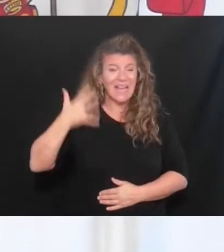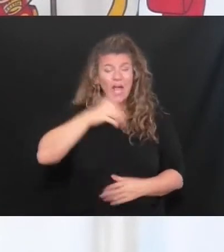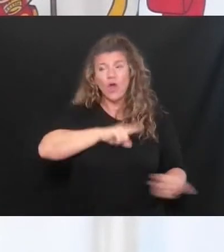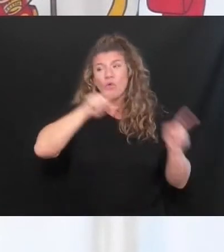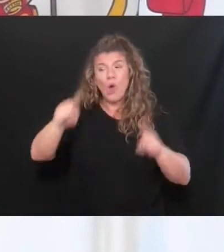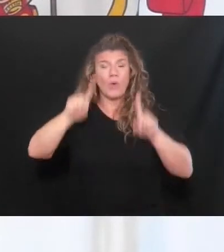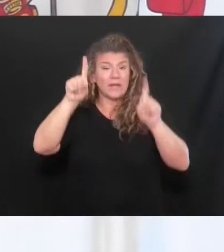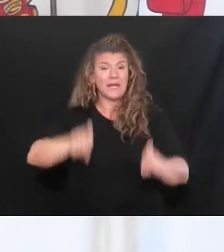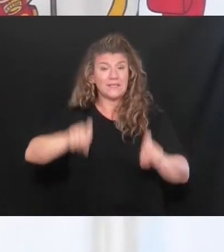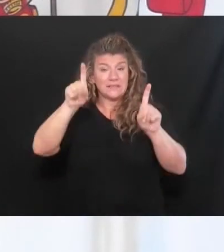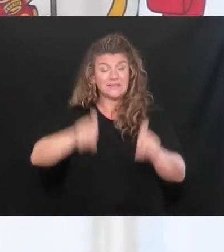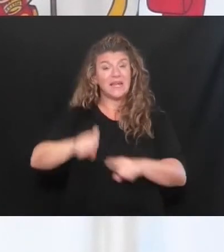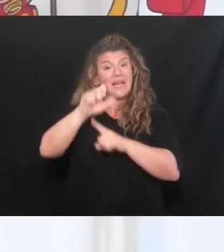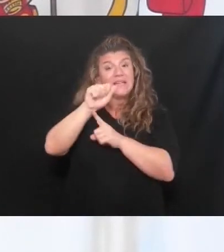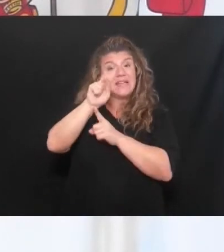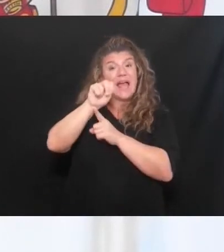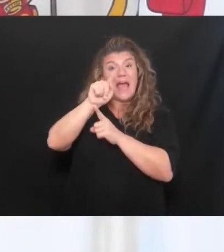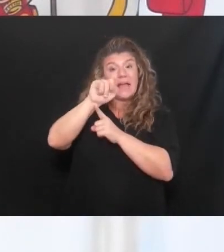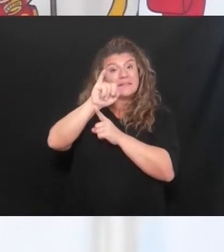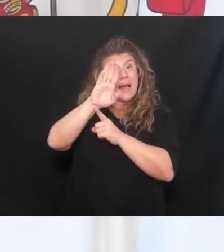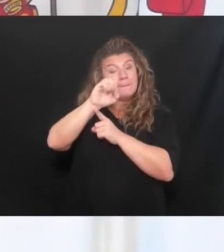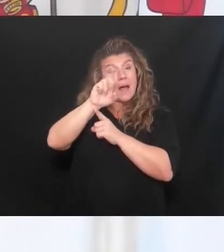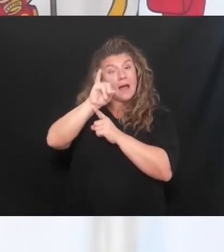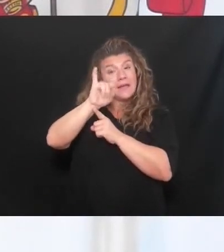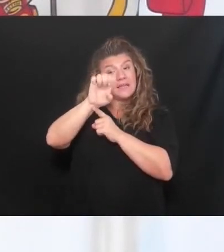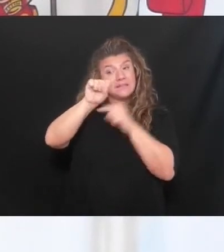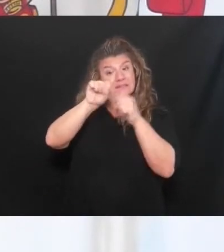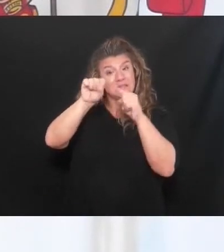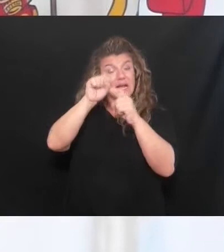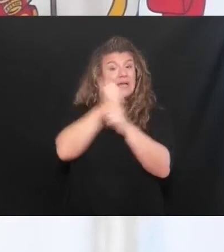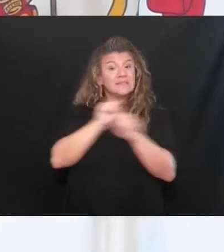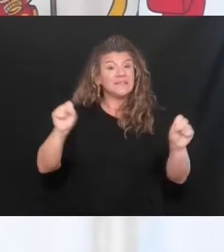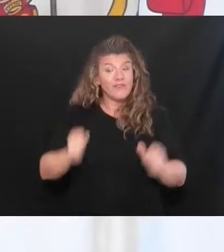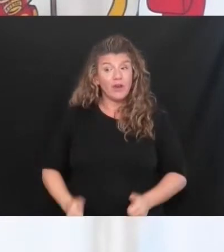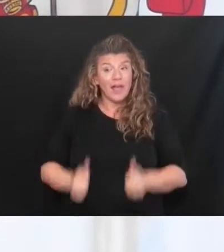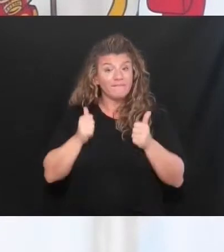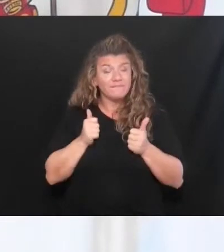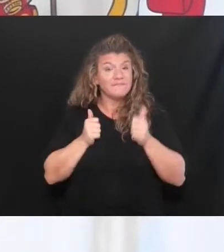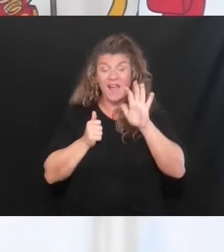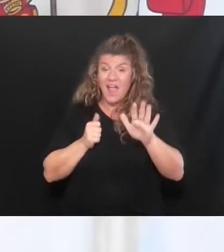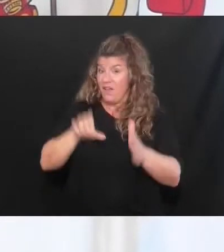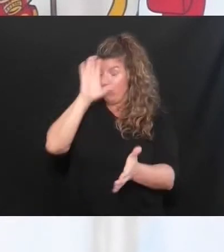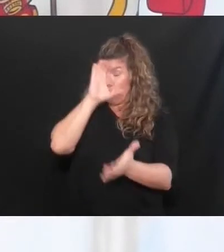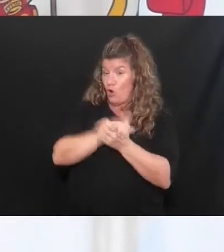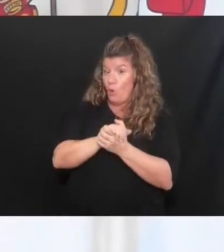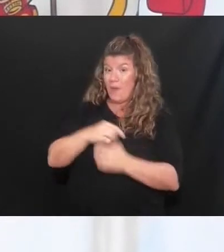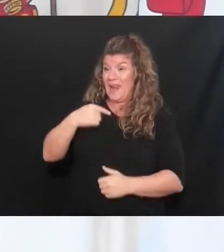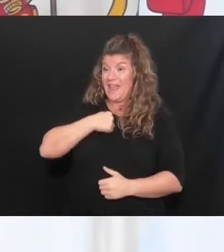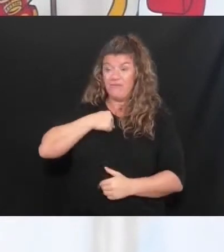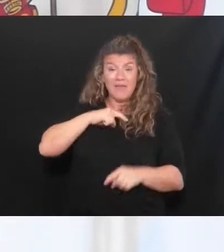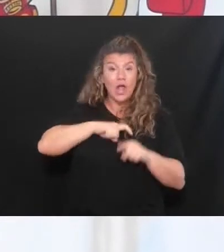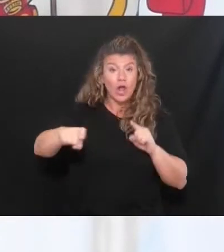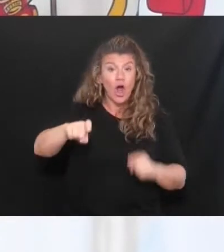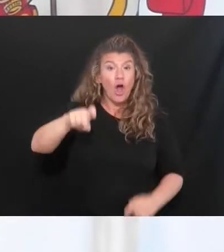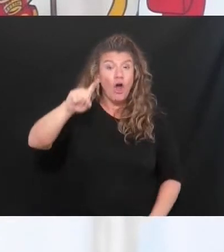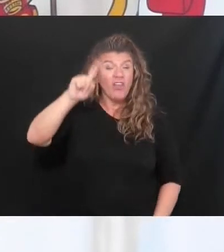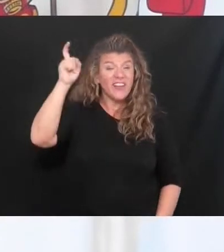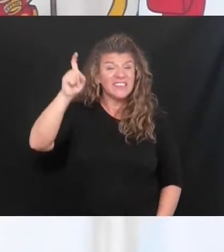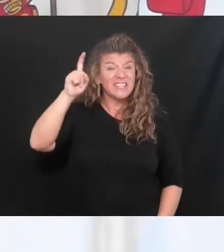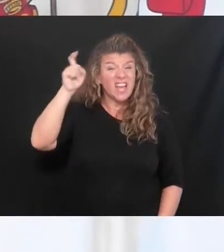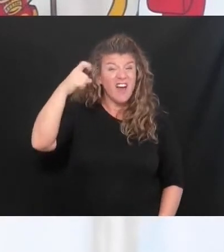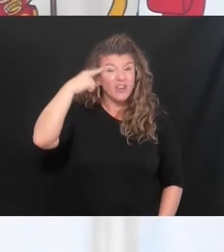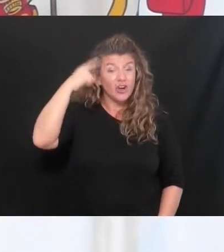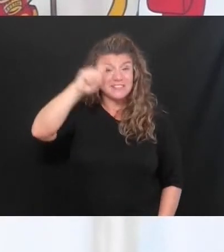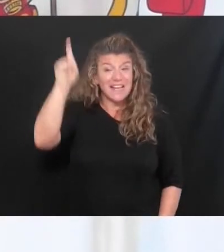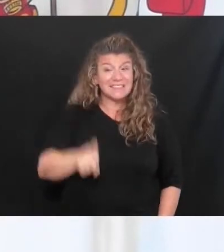The antibodies will save your life. If you don't believe me, call the governor of Texas right now, who's getting